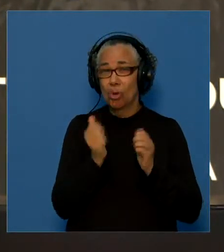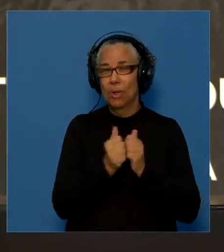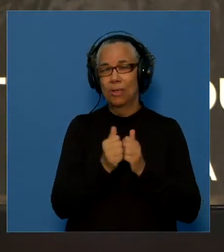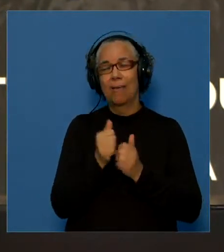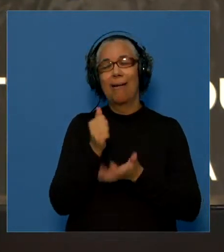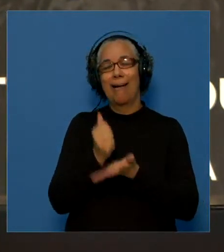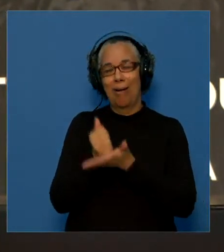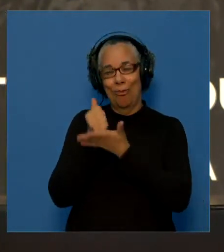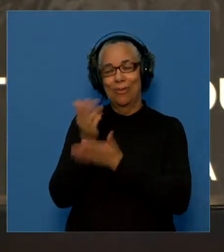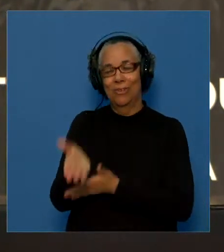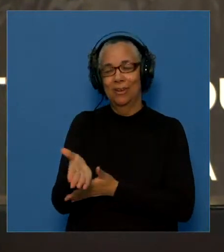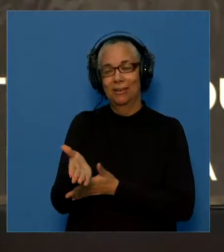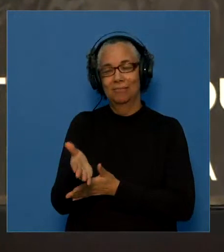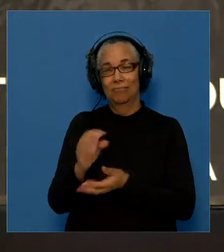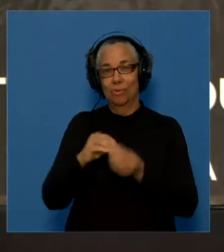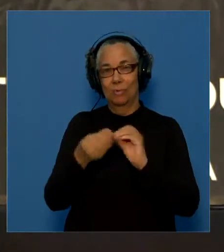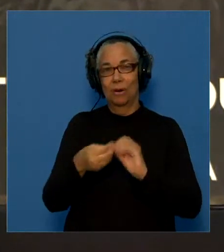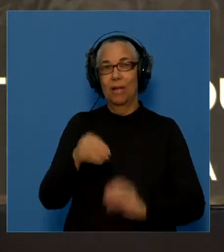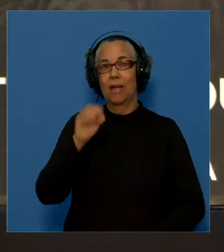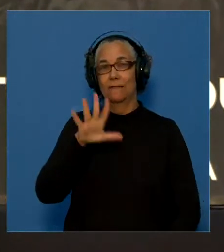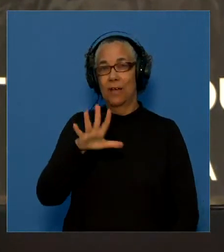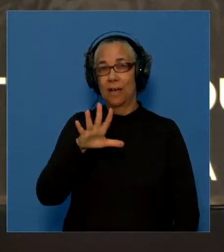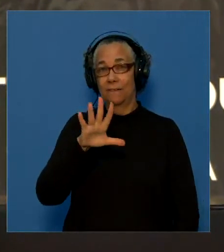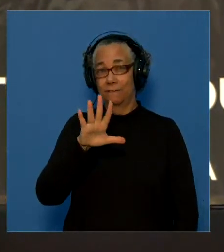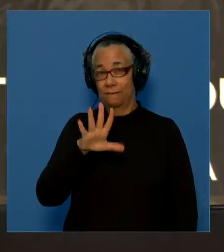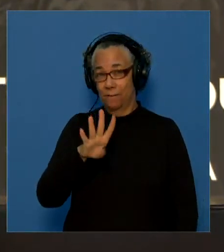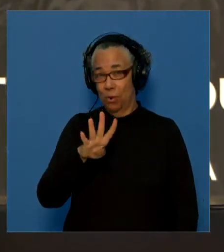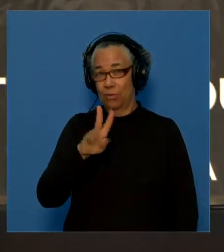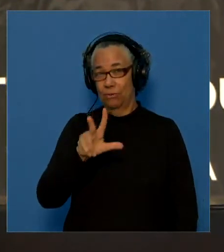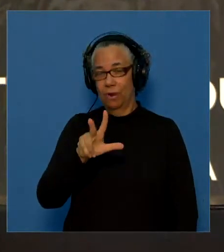Wellbeing Hotline number is